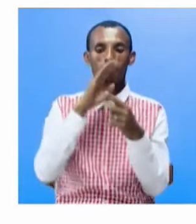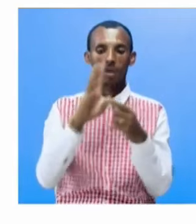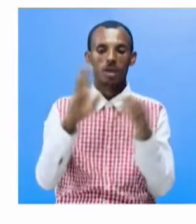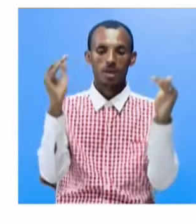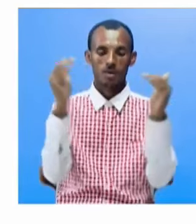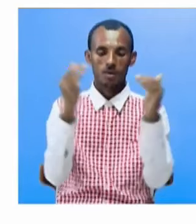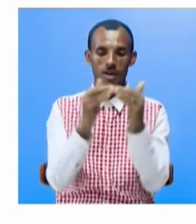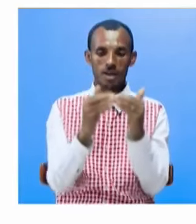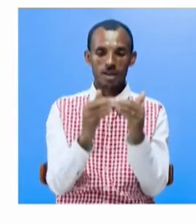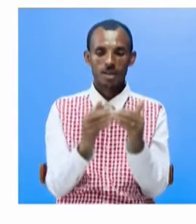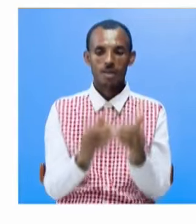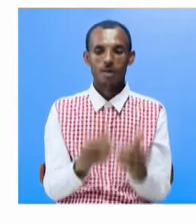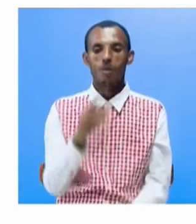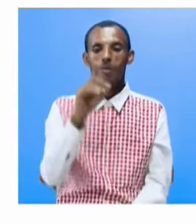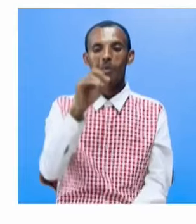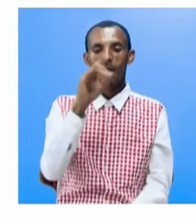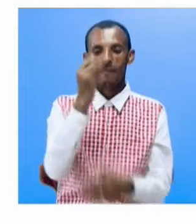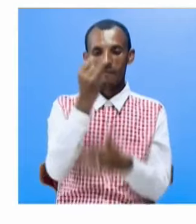Two